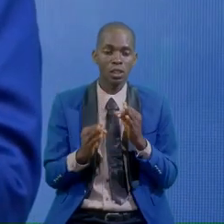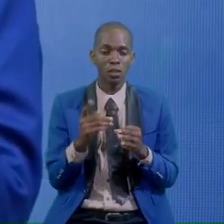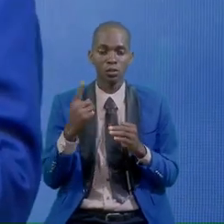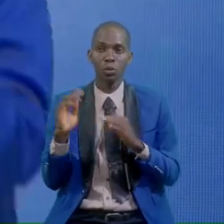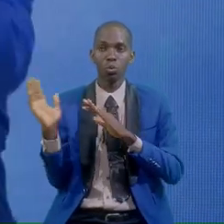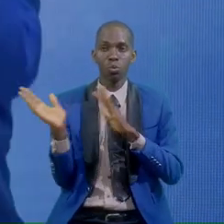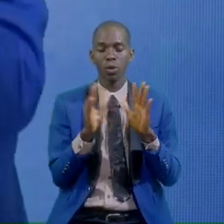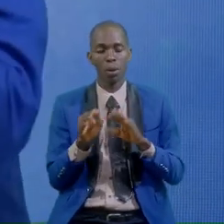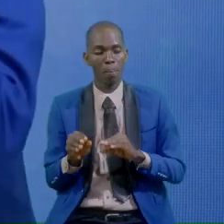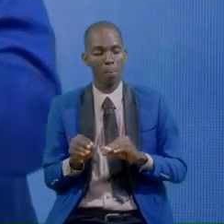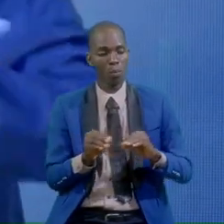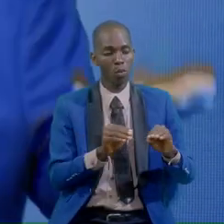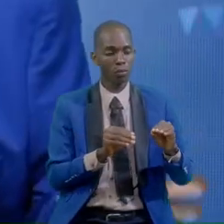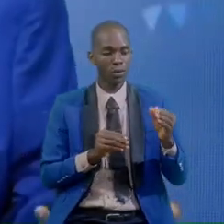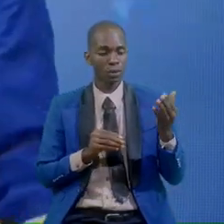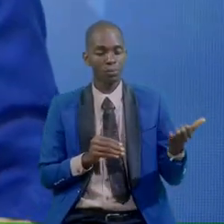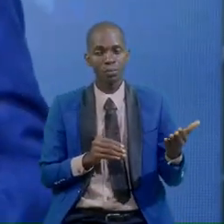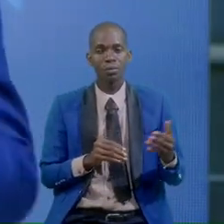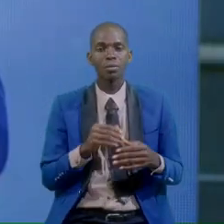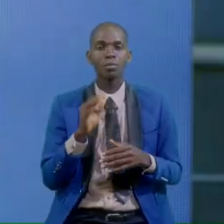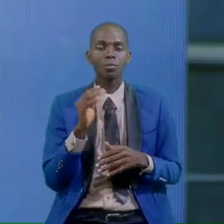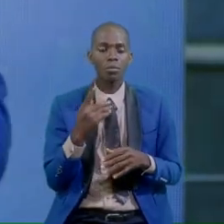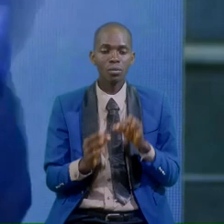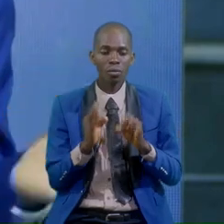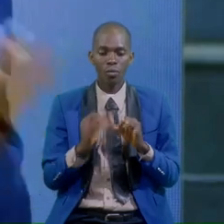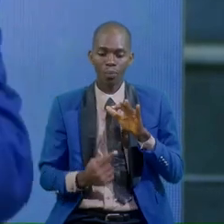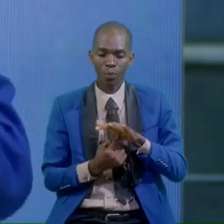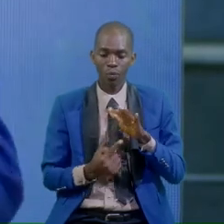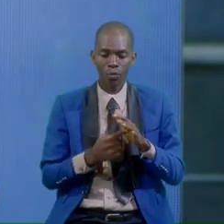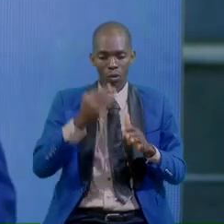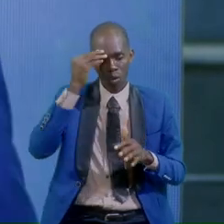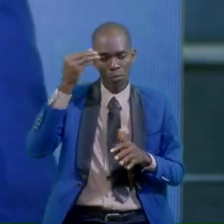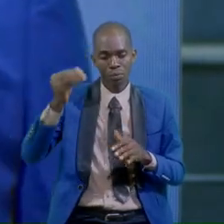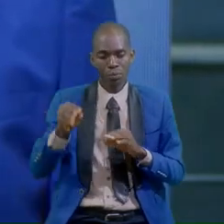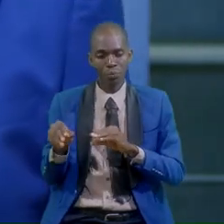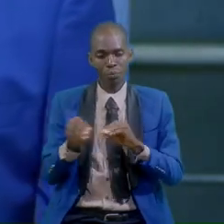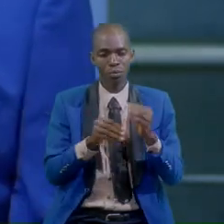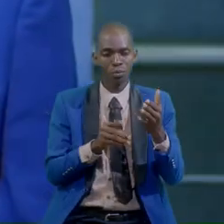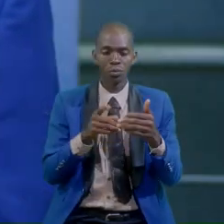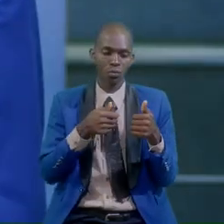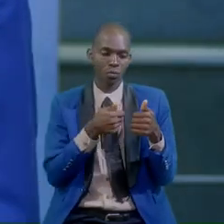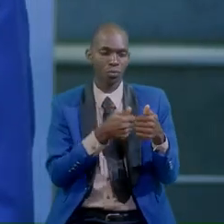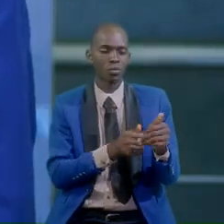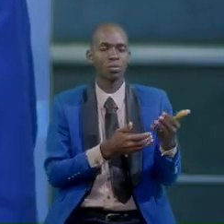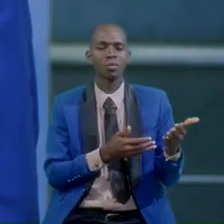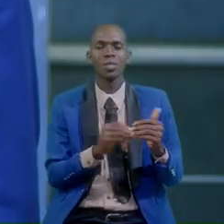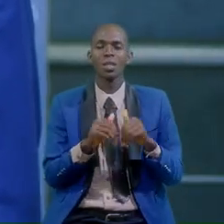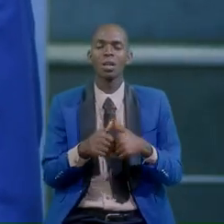this way, a popular opinion is moving that way, you are here and there. How long